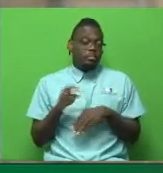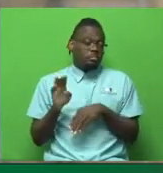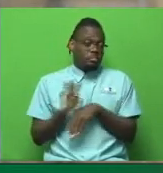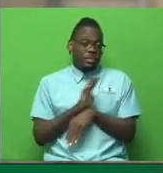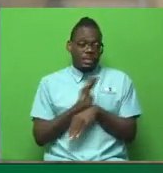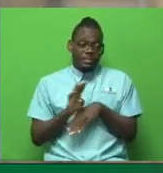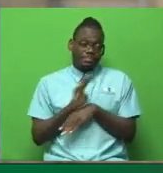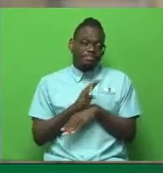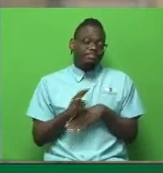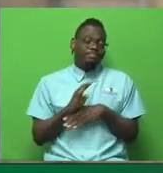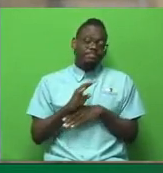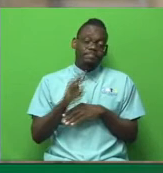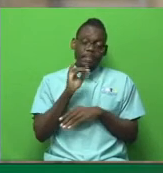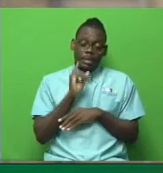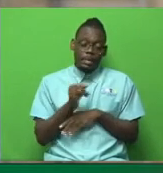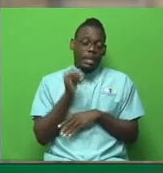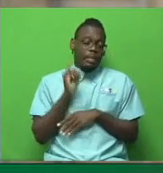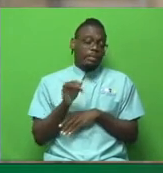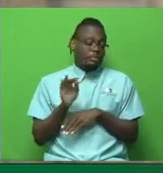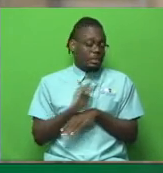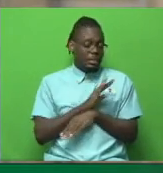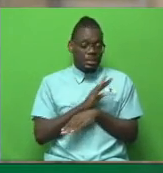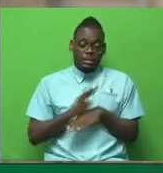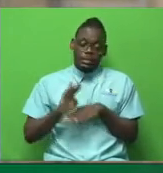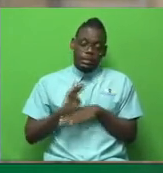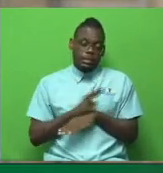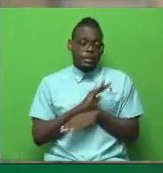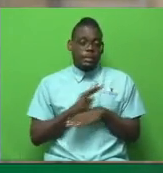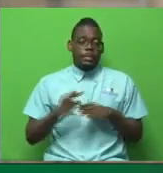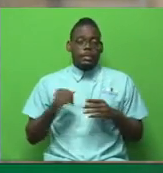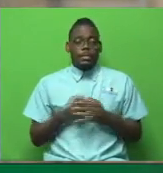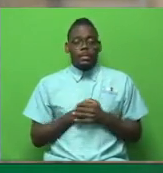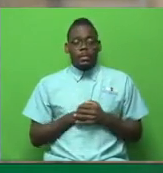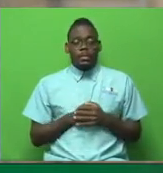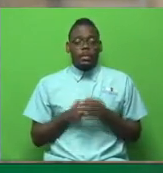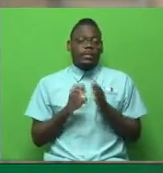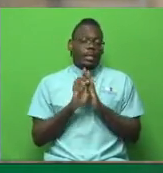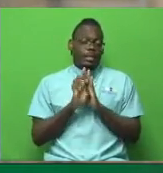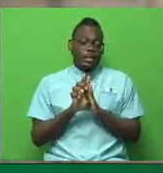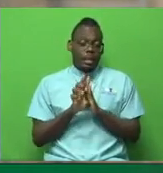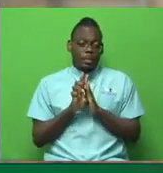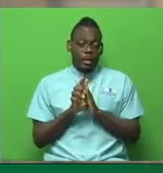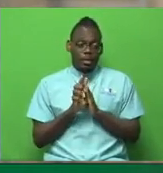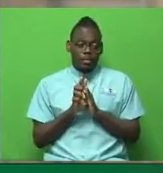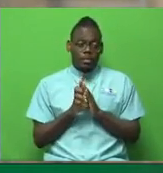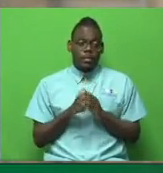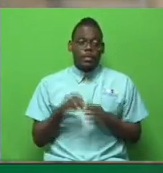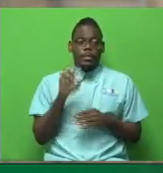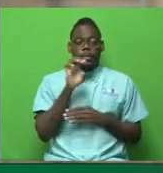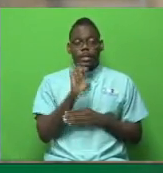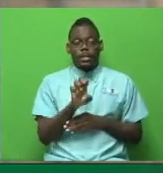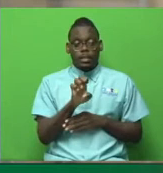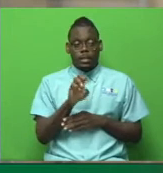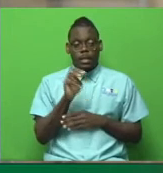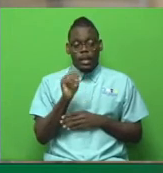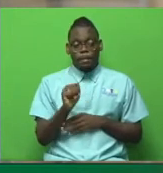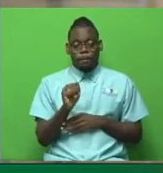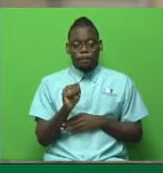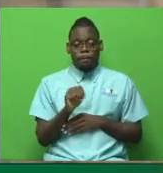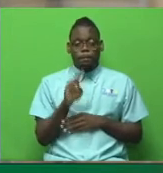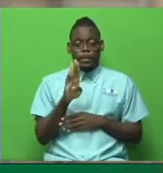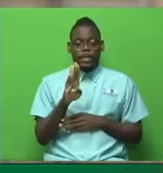the courts today and I only use two efcl and embd as an example where there are approximately five billion dollars